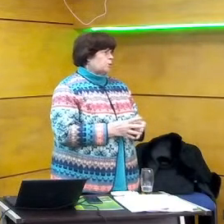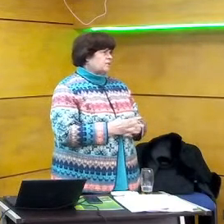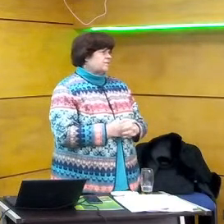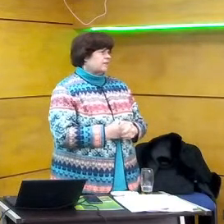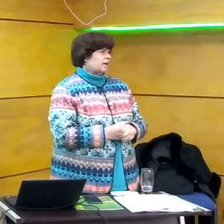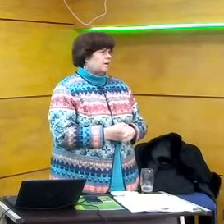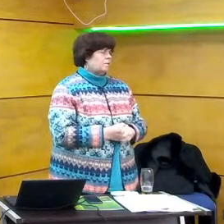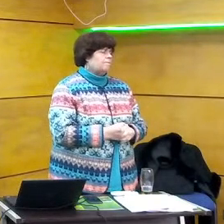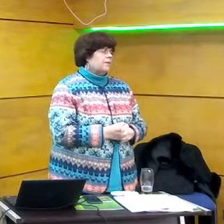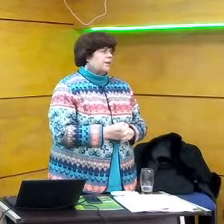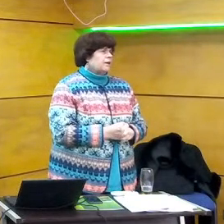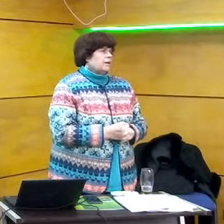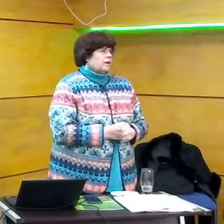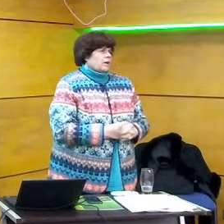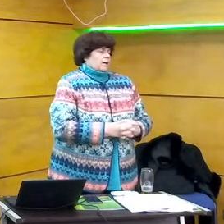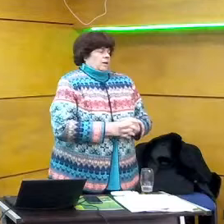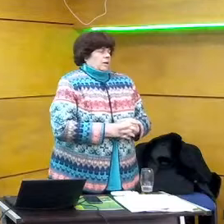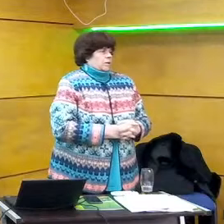judges was